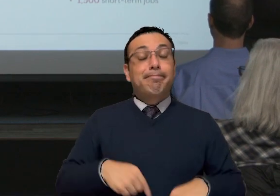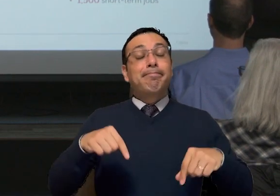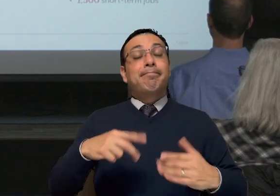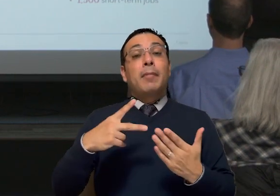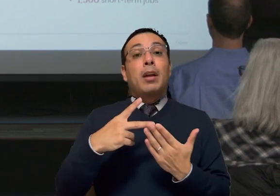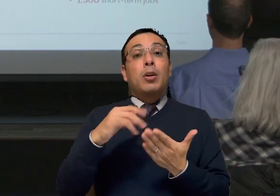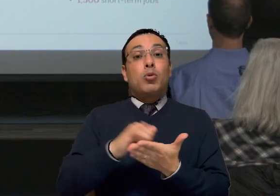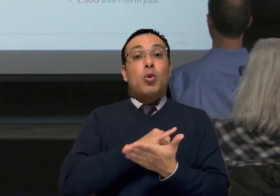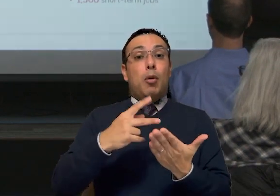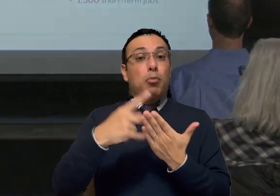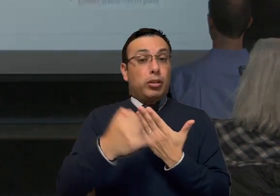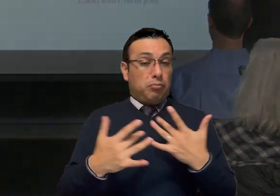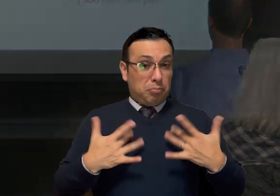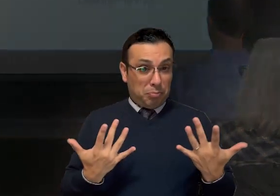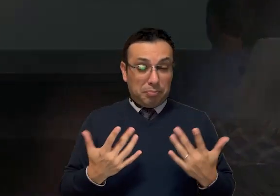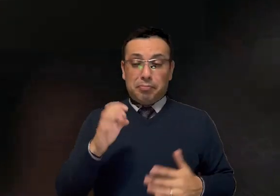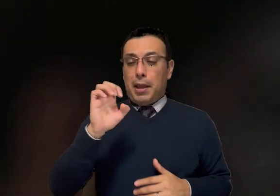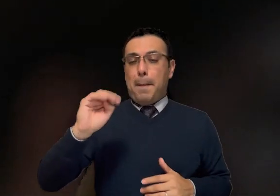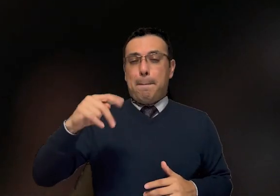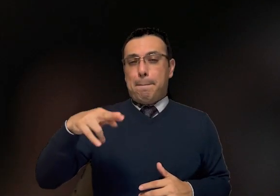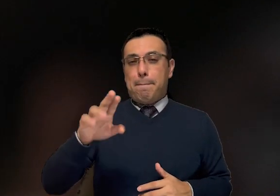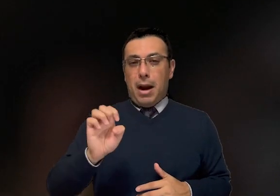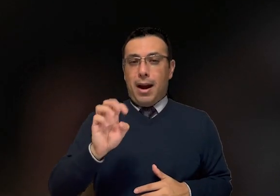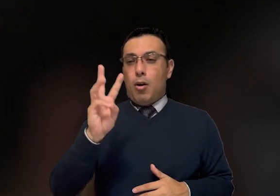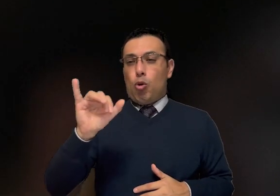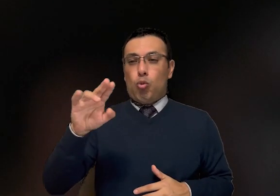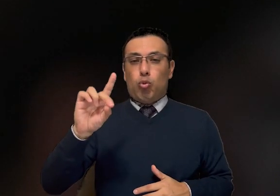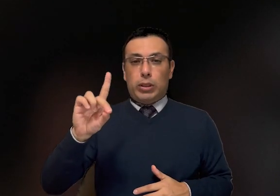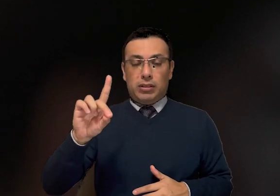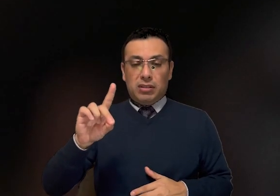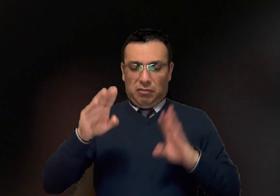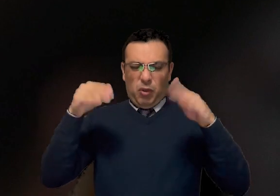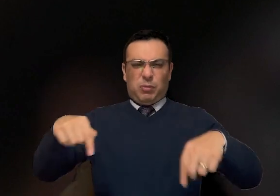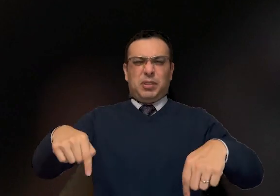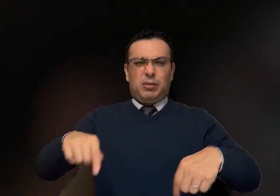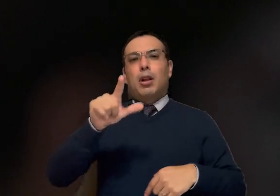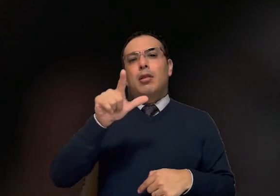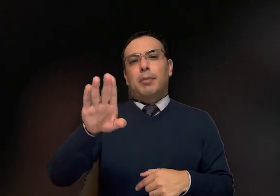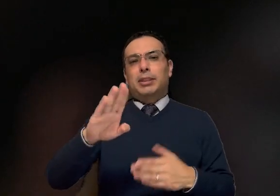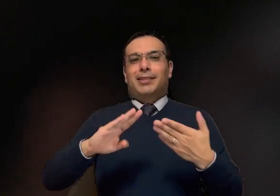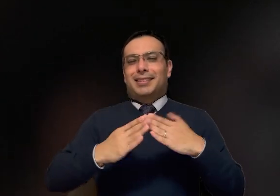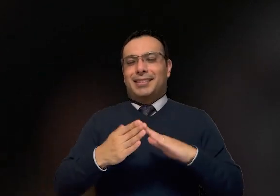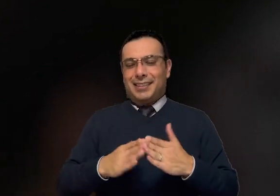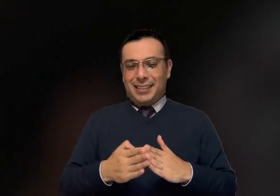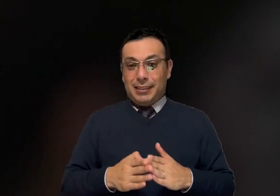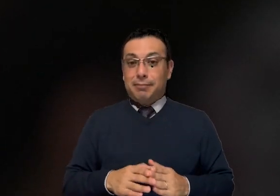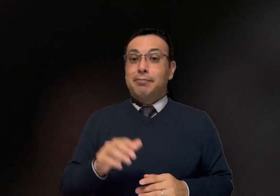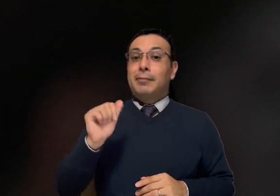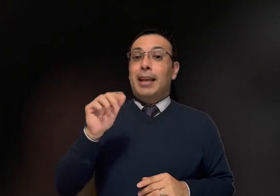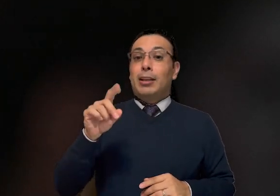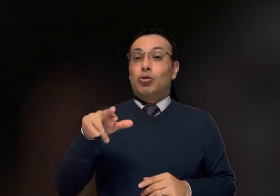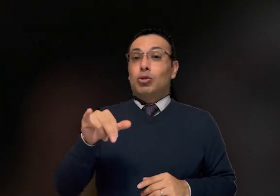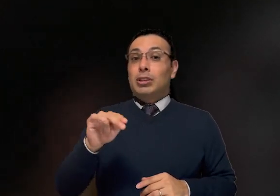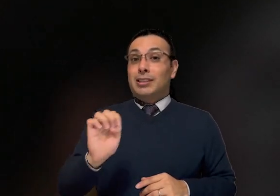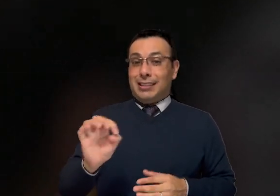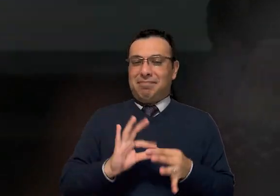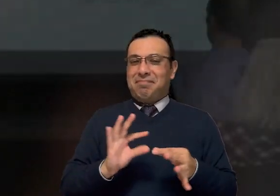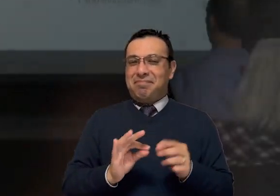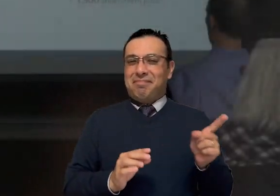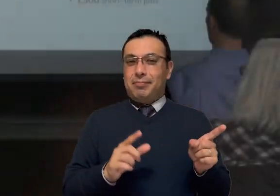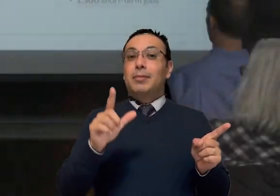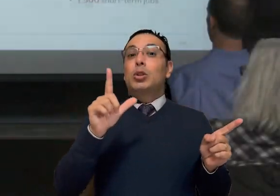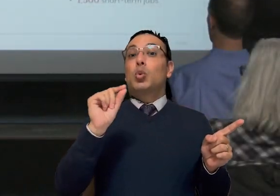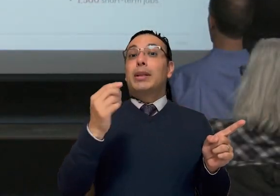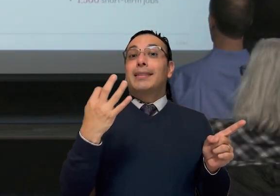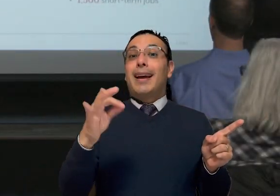York, Empire Wind being the one that's more of focus in the city of Long Beach. And as Adrian mentioned, in 2019, New York State signed